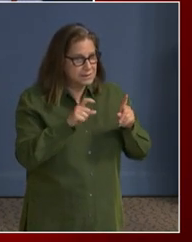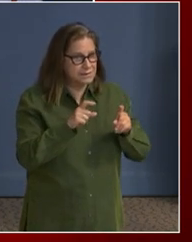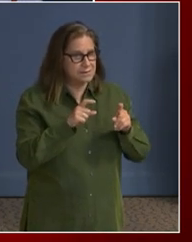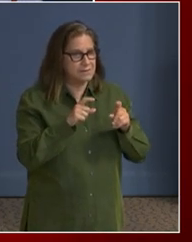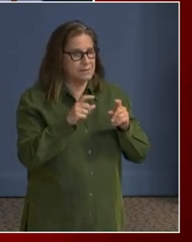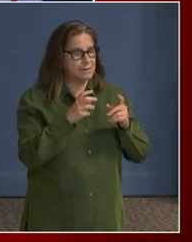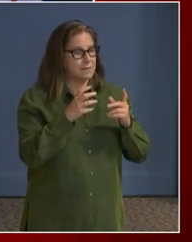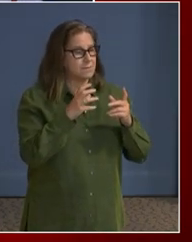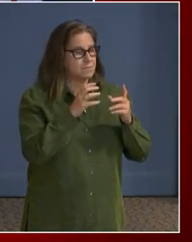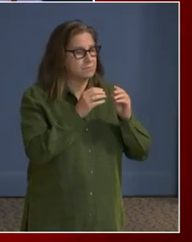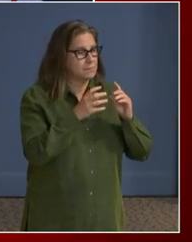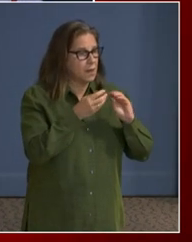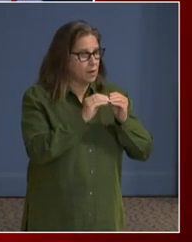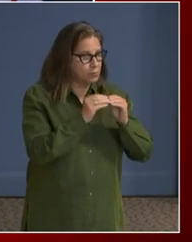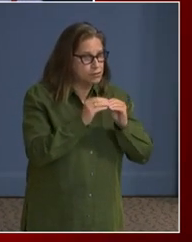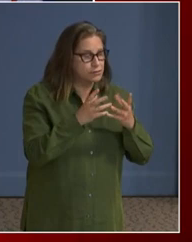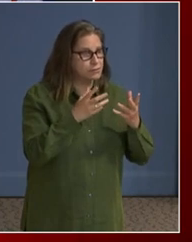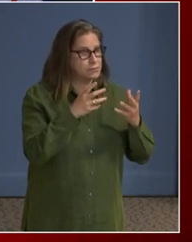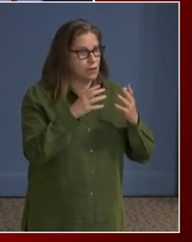community spread decline?